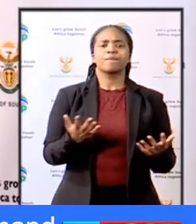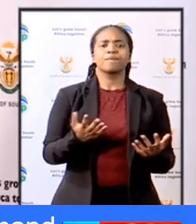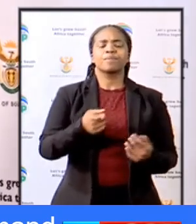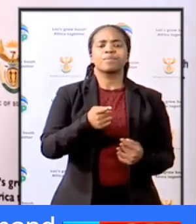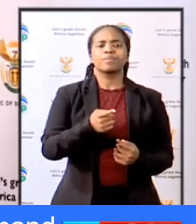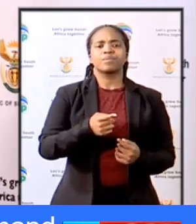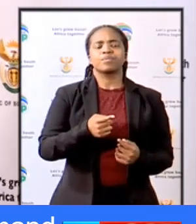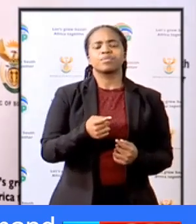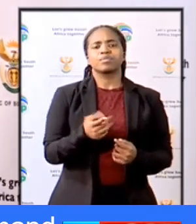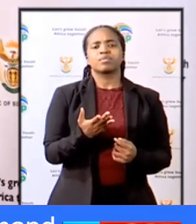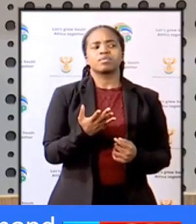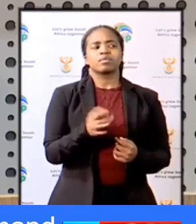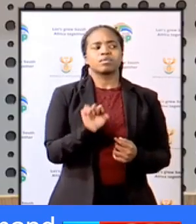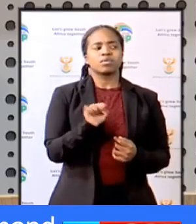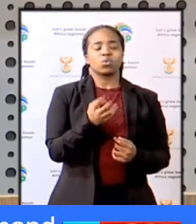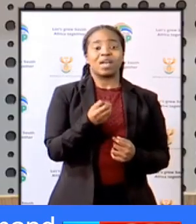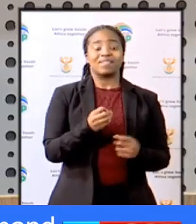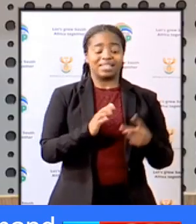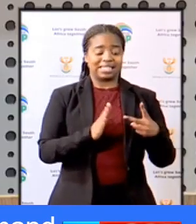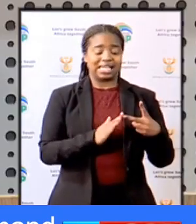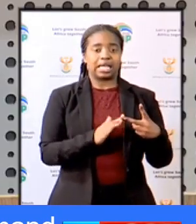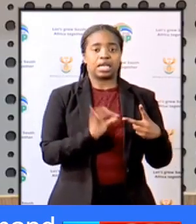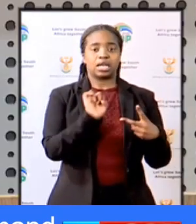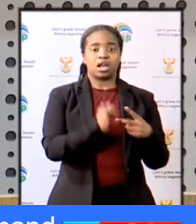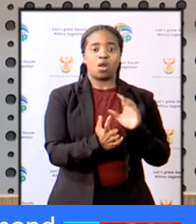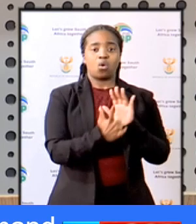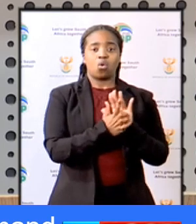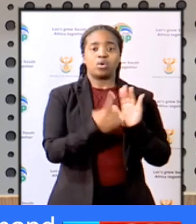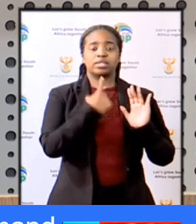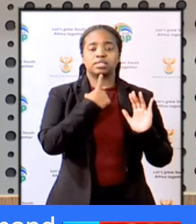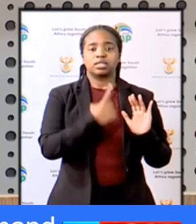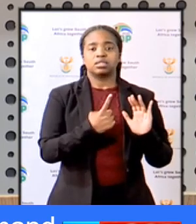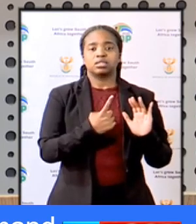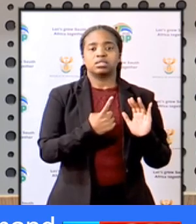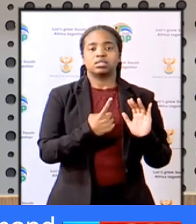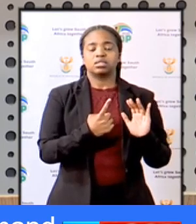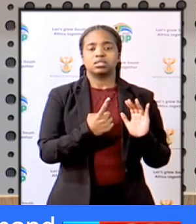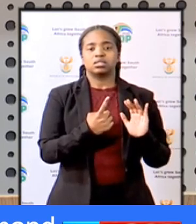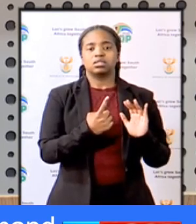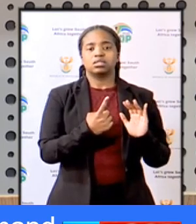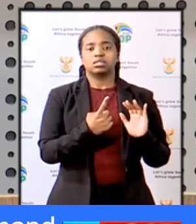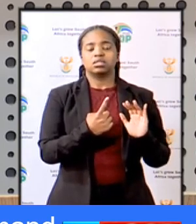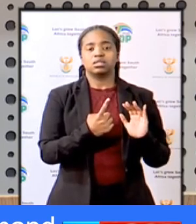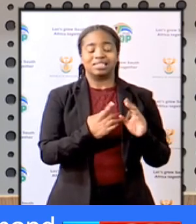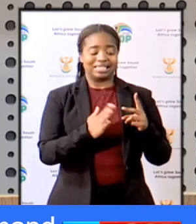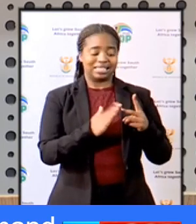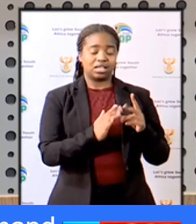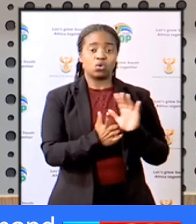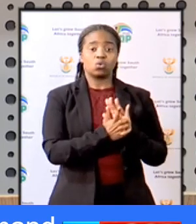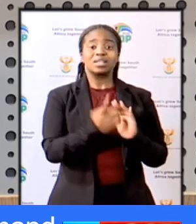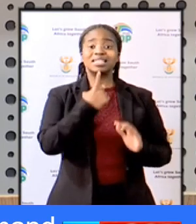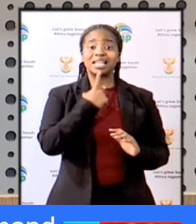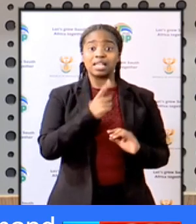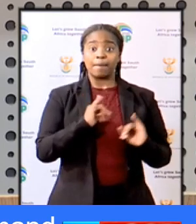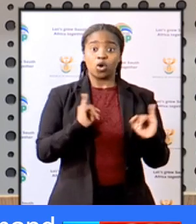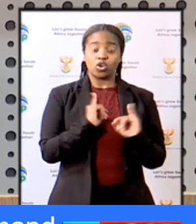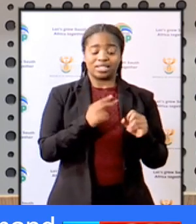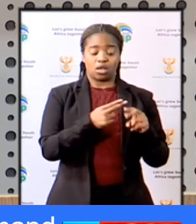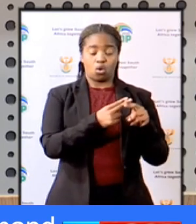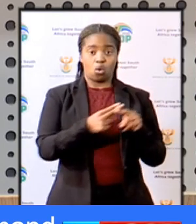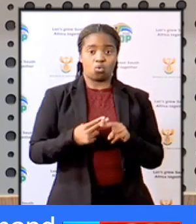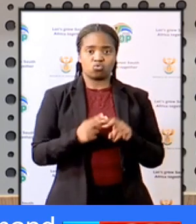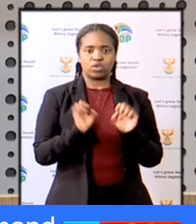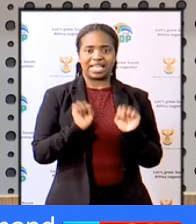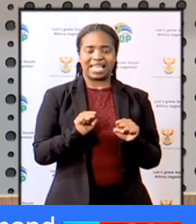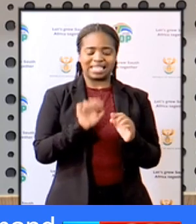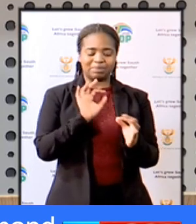then to this, there is a second provision in the law, Evelyn, which enables emergency loans